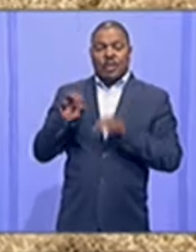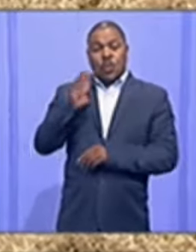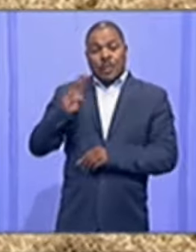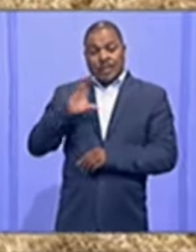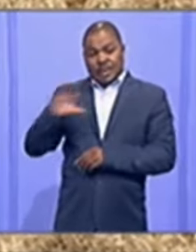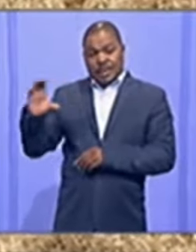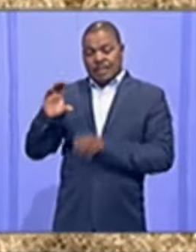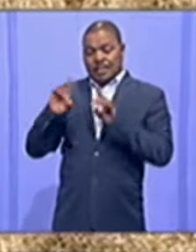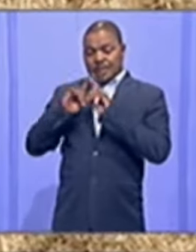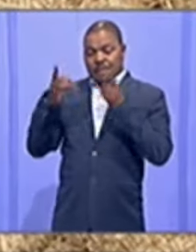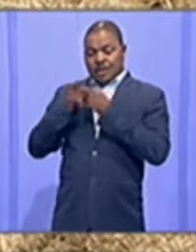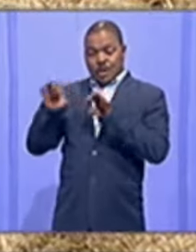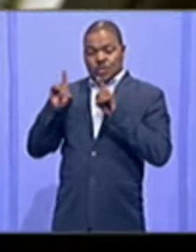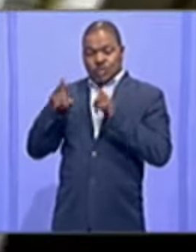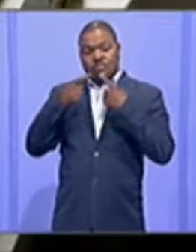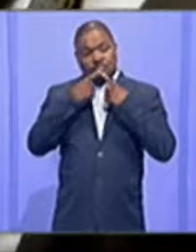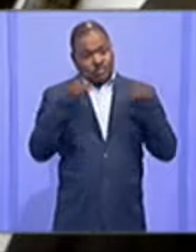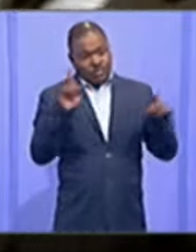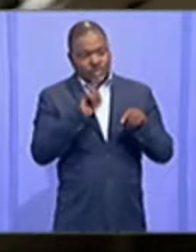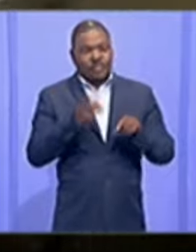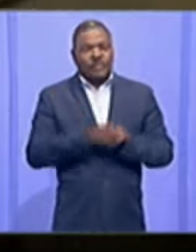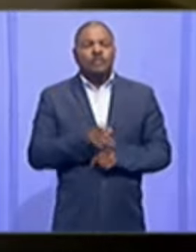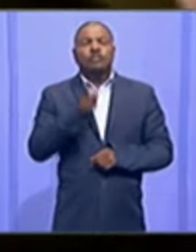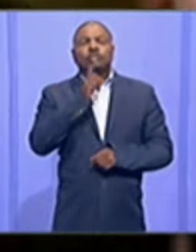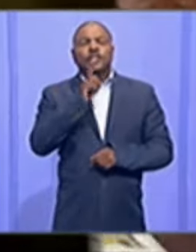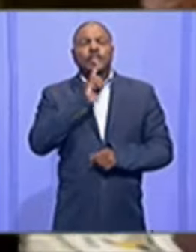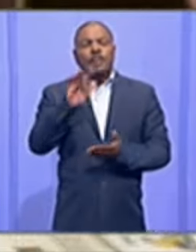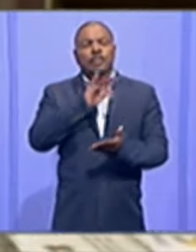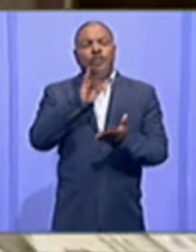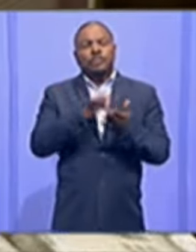Cape le itsisitse fa diphatlha tiro tsa barutabana ba le